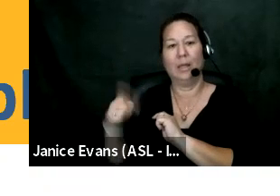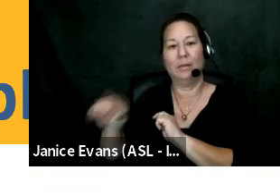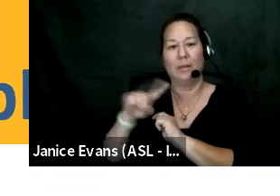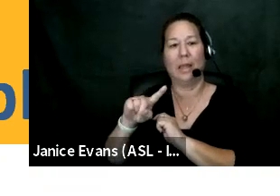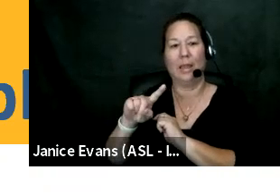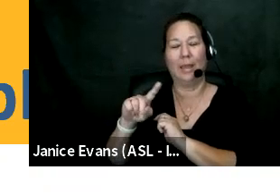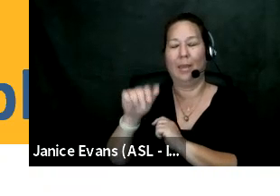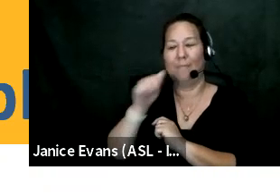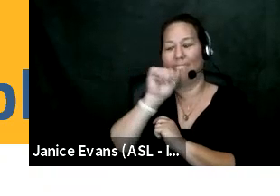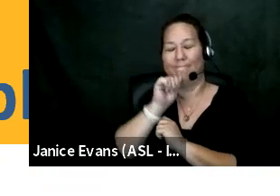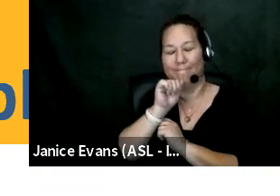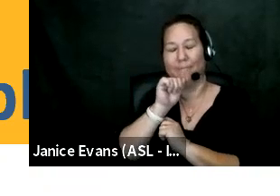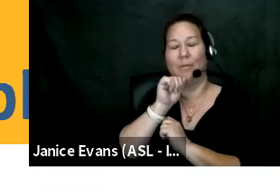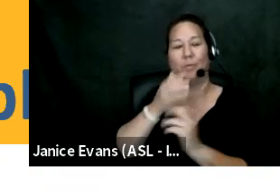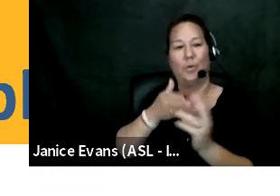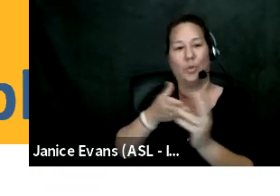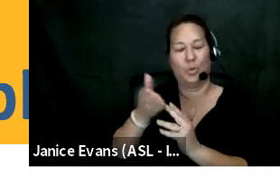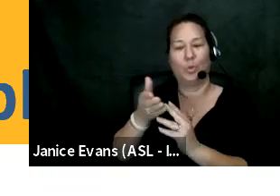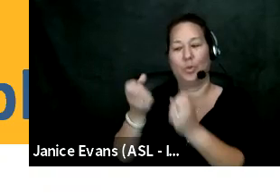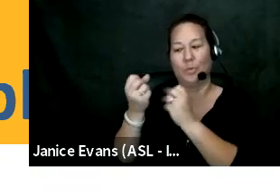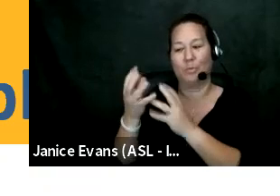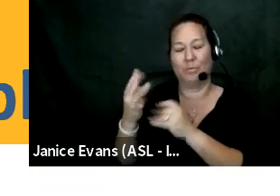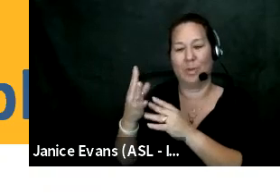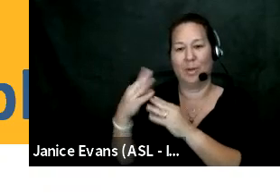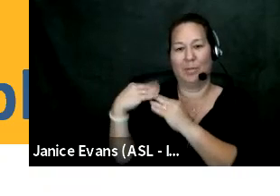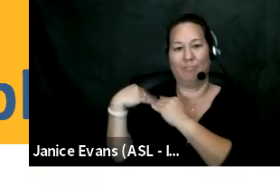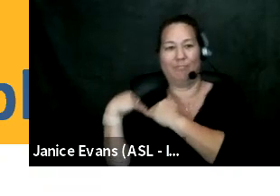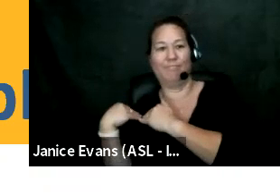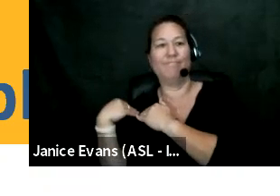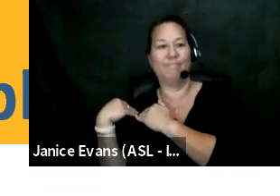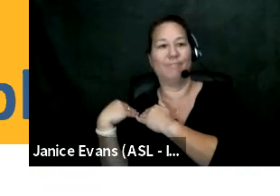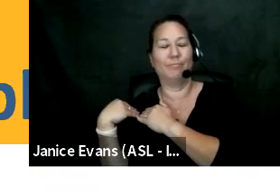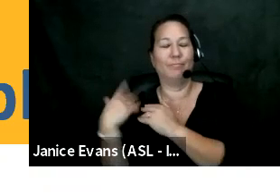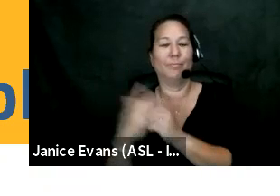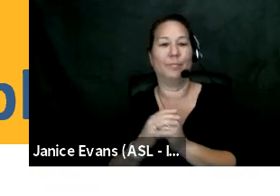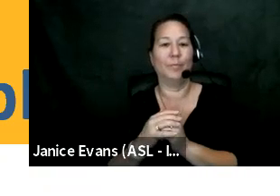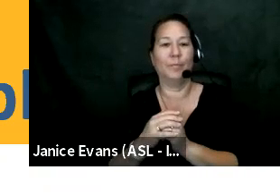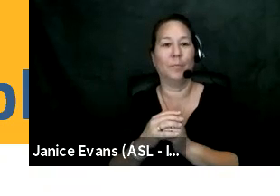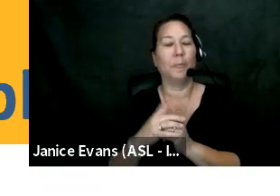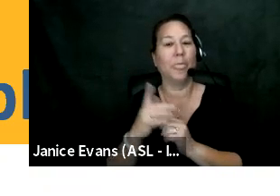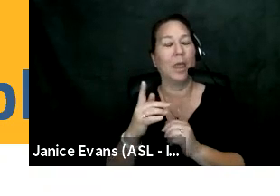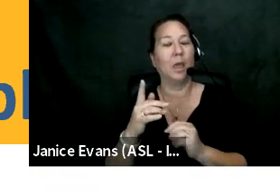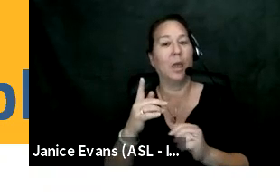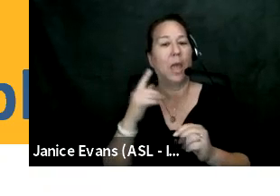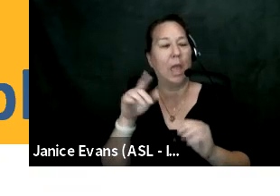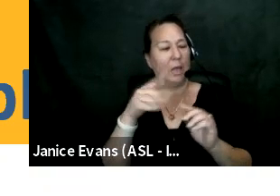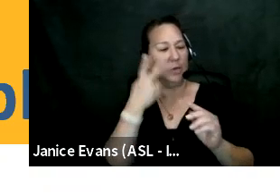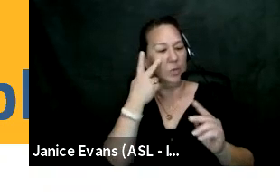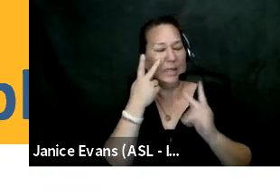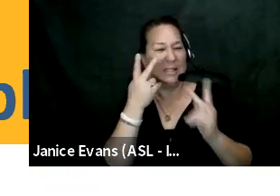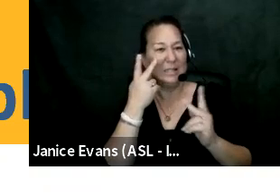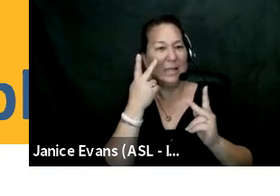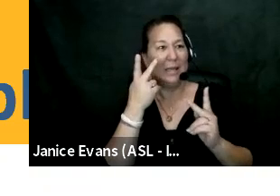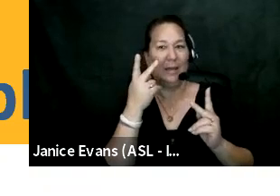burden throughout this pandemic. Although infection rates have declined, as we have discussed and as we